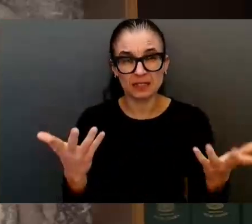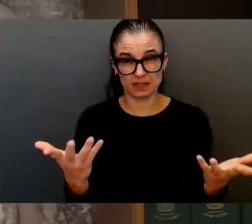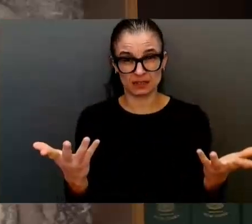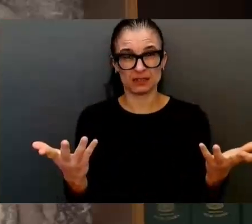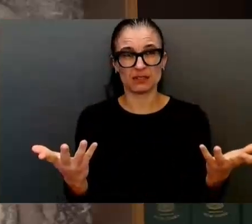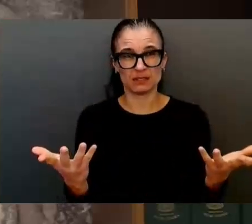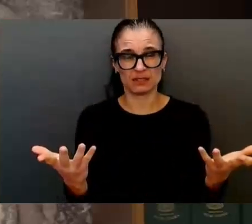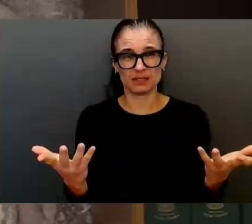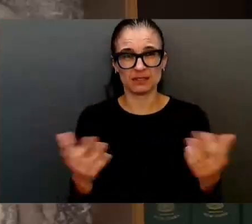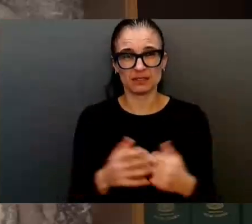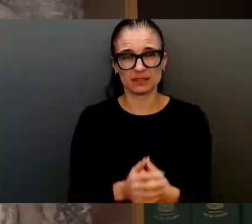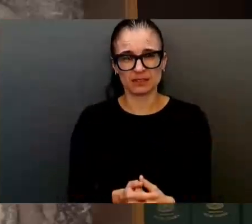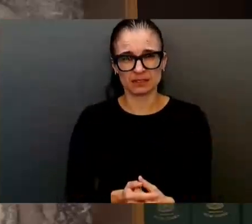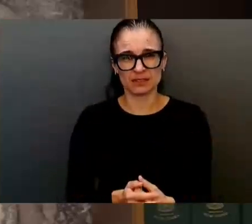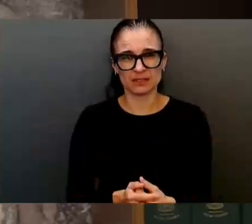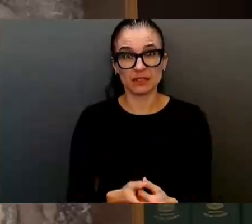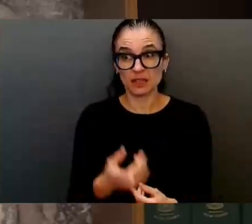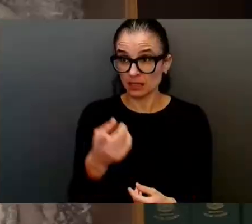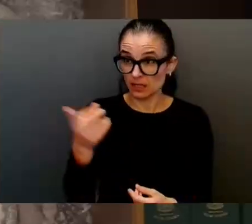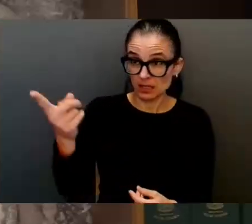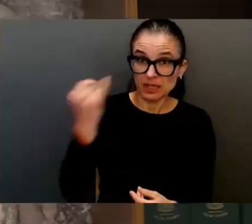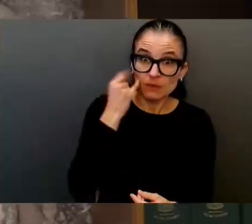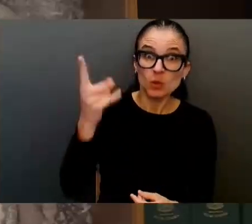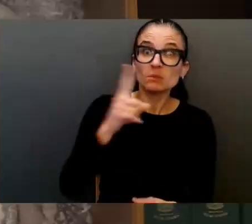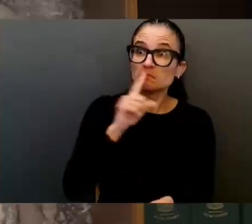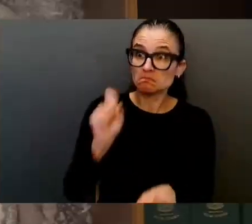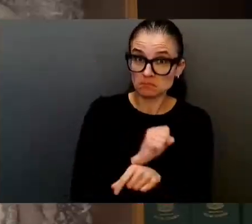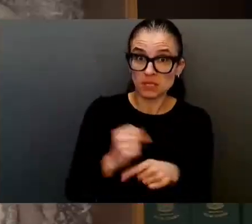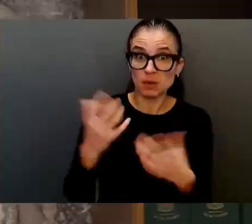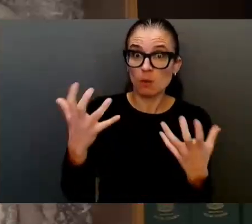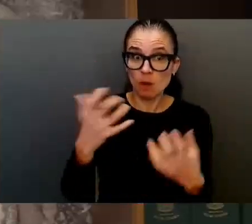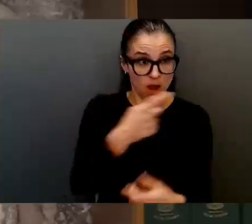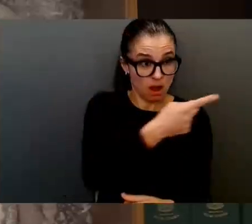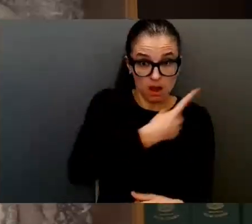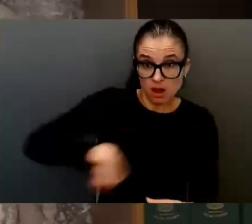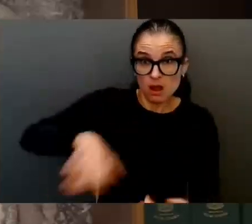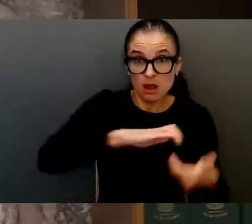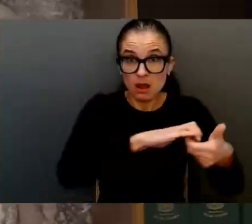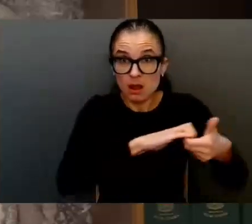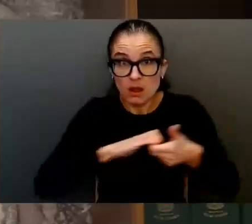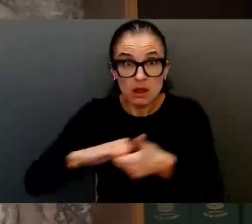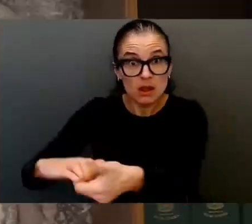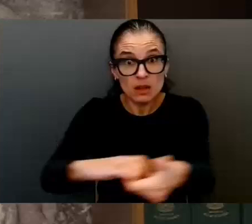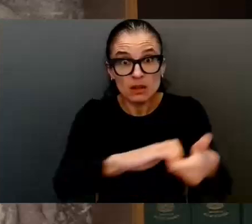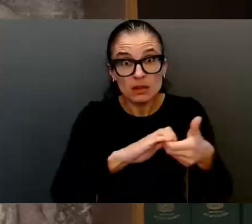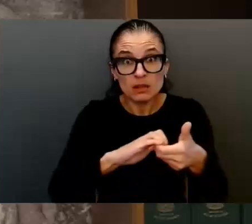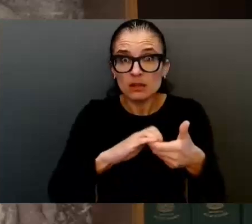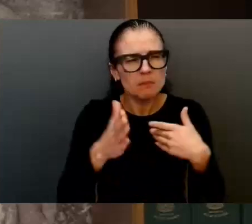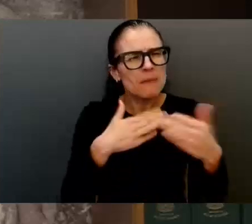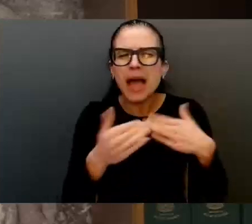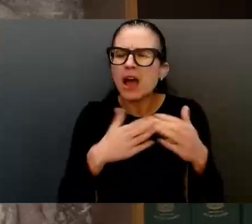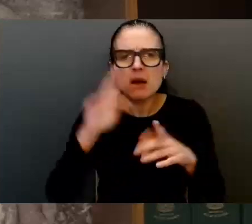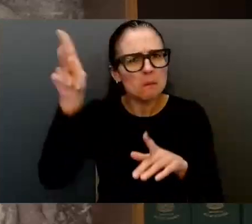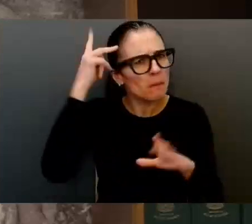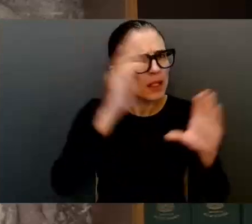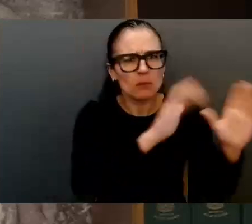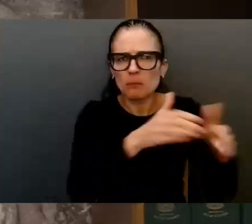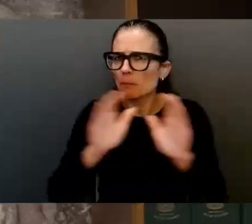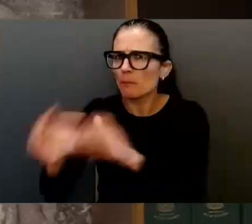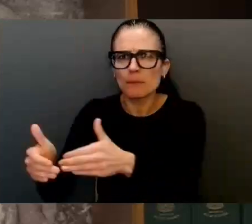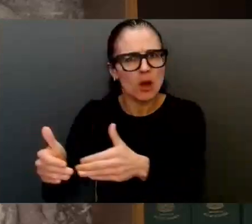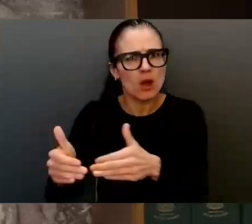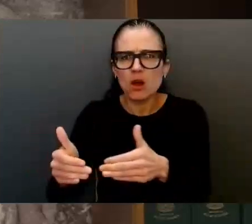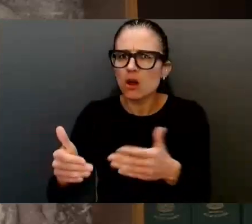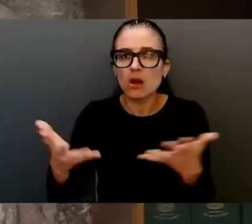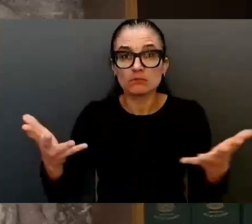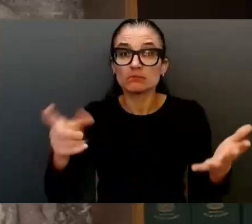together, here's your chance. End decriminalization today. There's no wrong time to do the right thing. And I'm asking the Premier